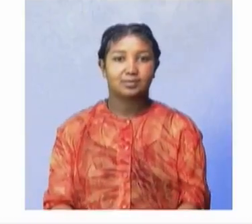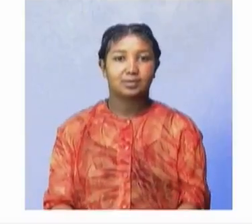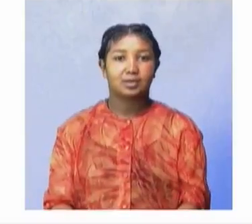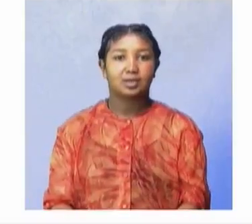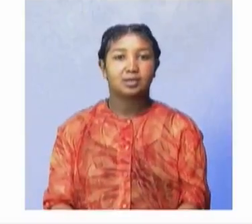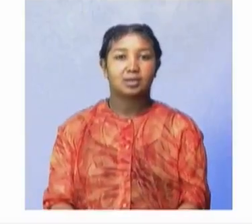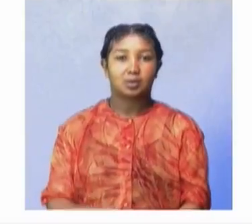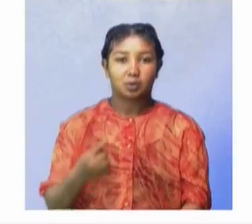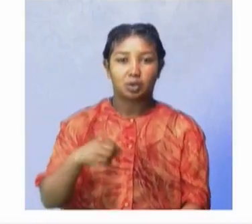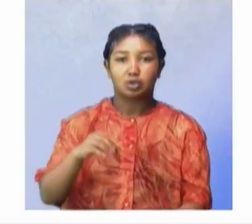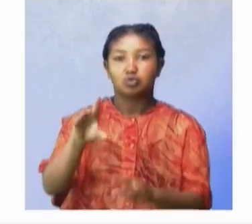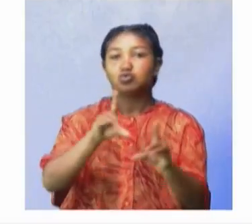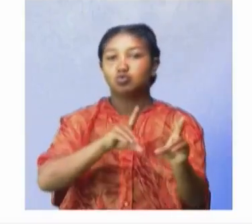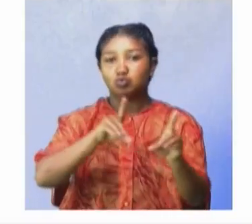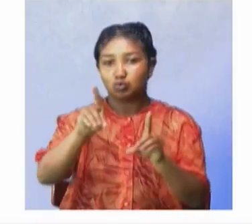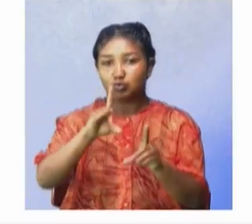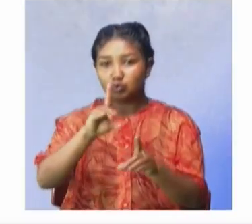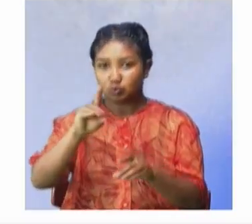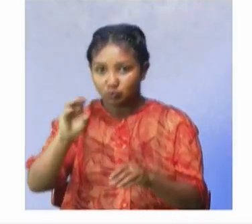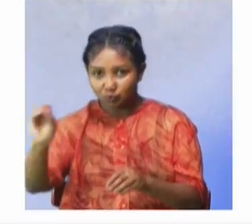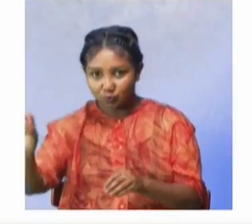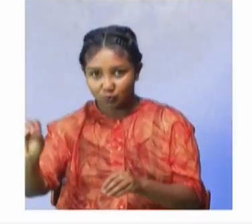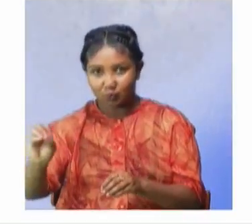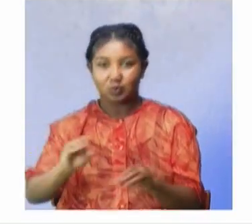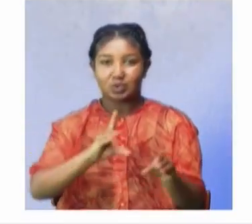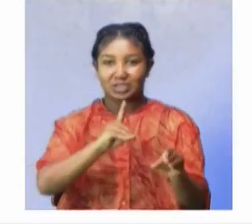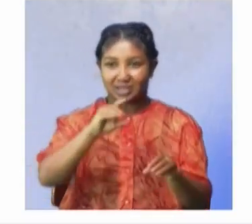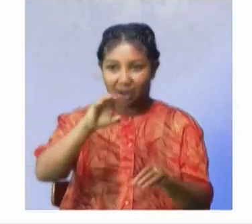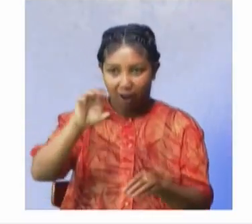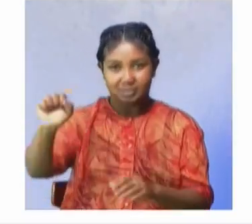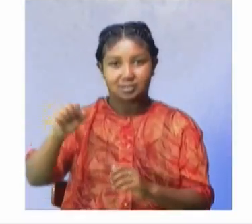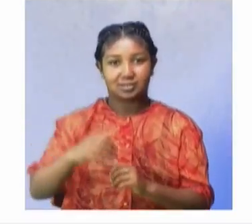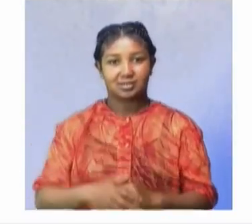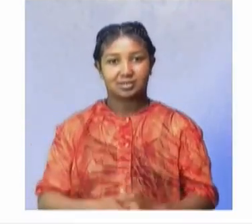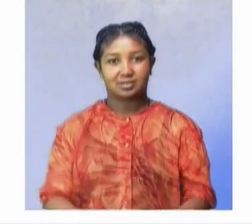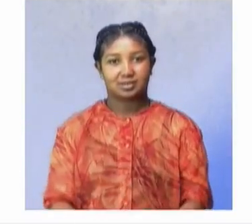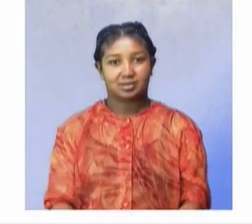And also we can use do, does.